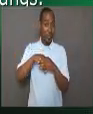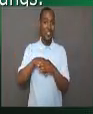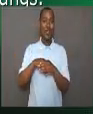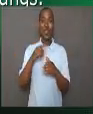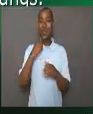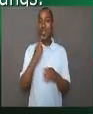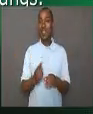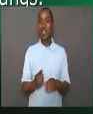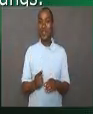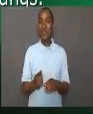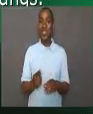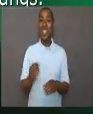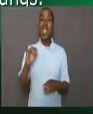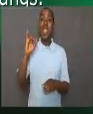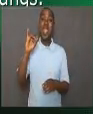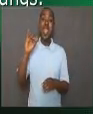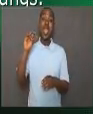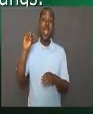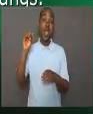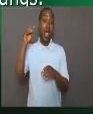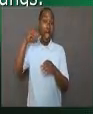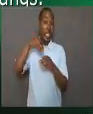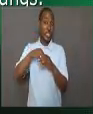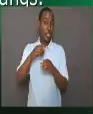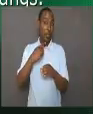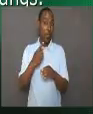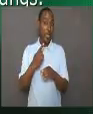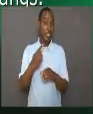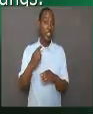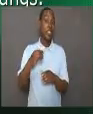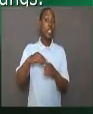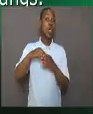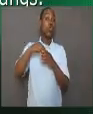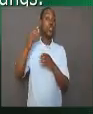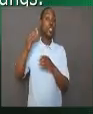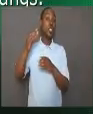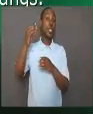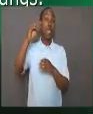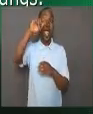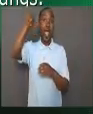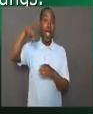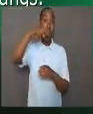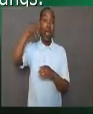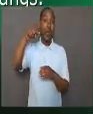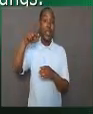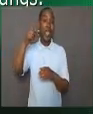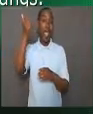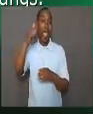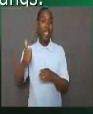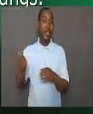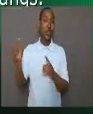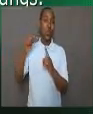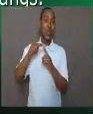Inhalation is the movement of air from the external environment through the